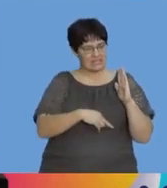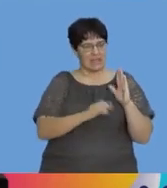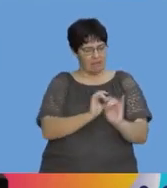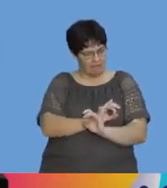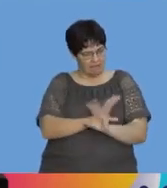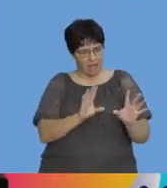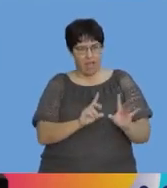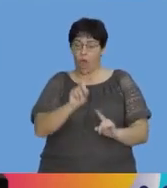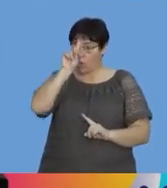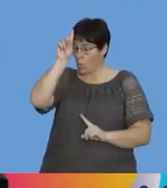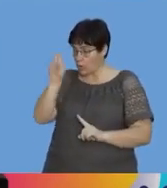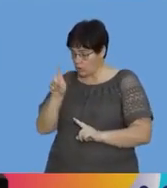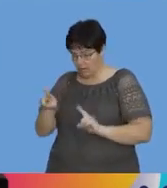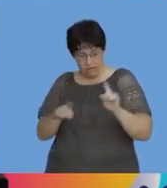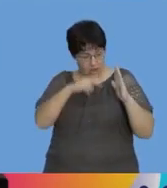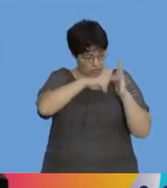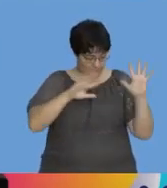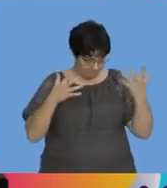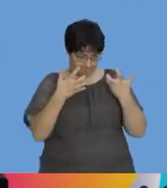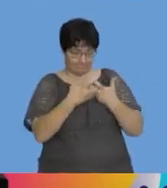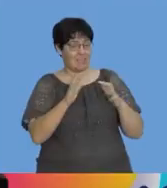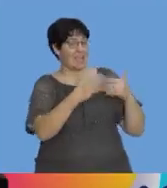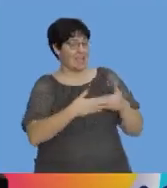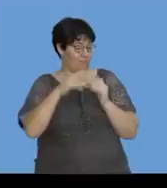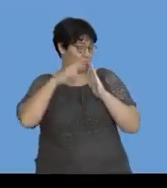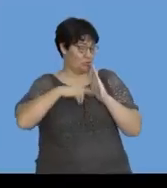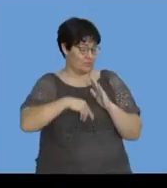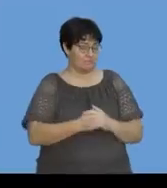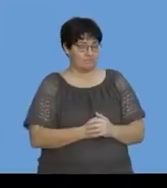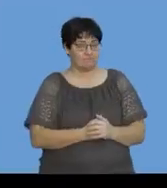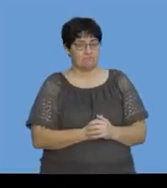read the questions and the text carefully.